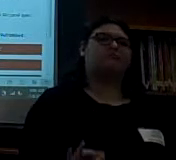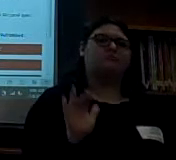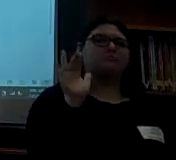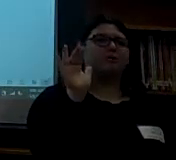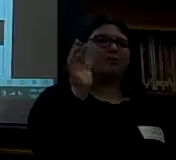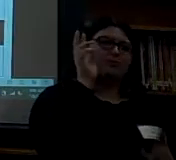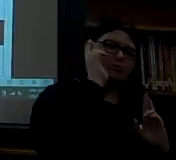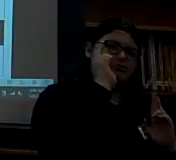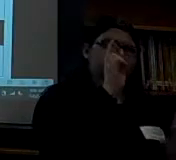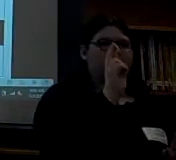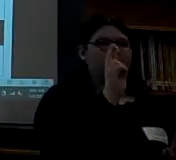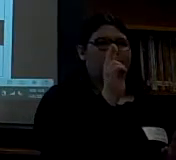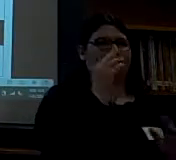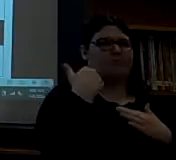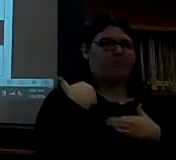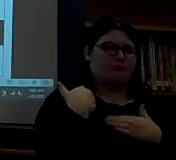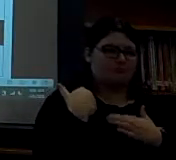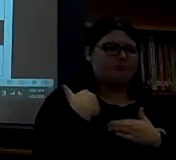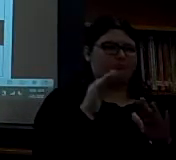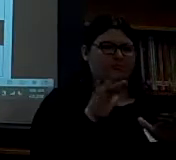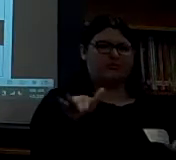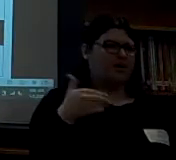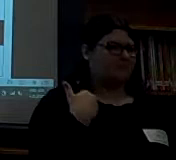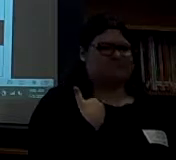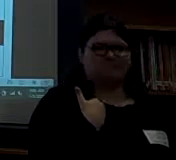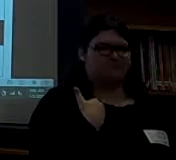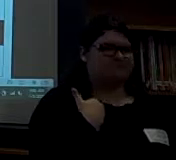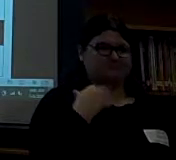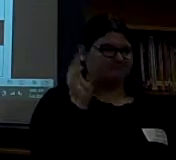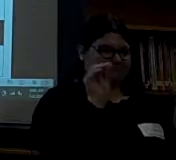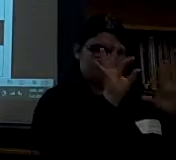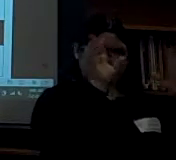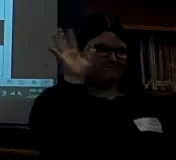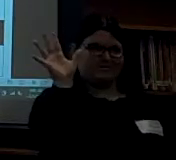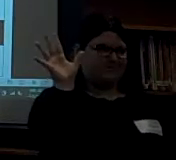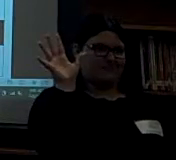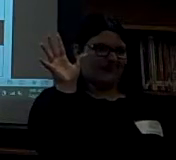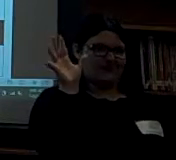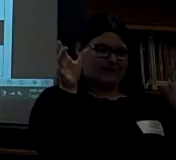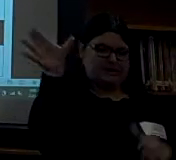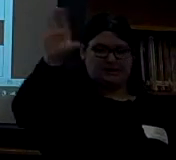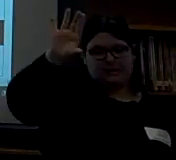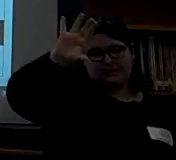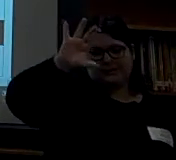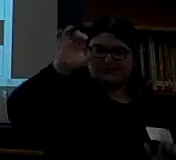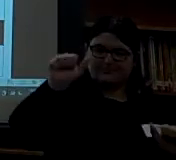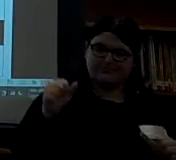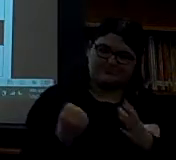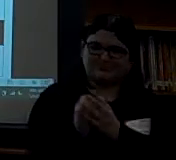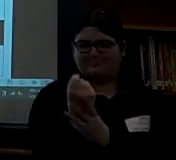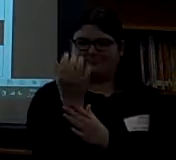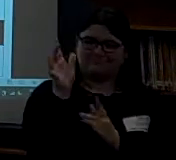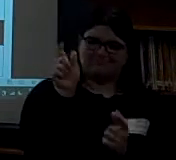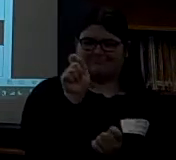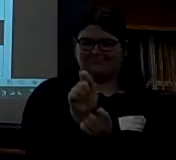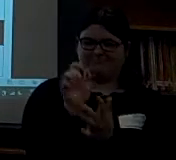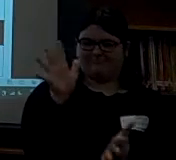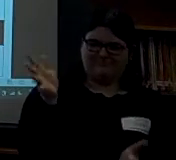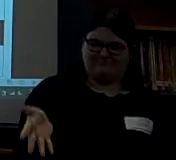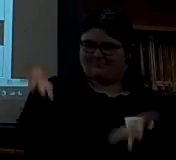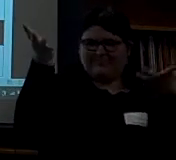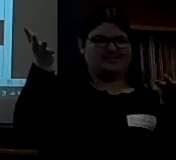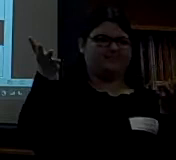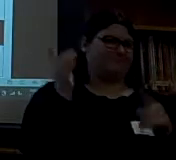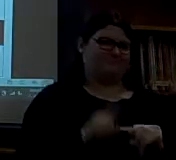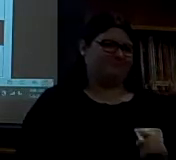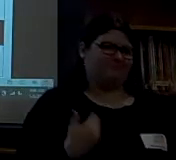responsible, respectful children. And I do not have any magic pixie dust or anything like that. They're actually things that you can do to make sure that your middle schoolers